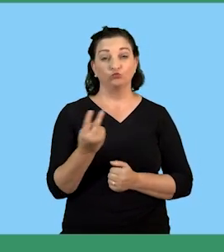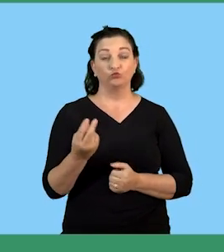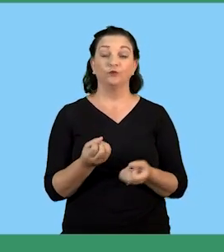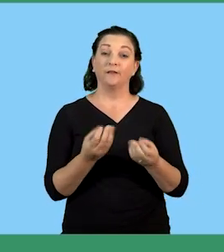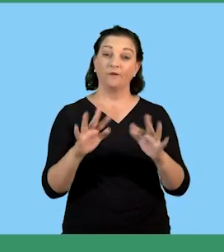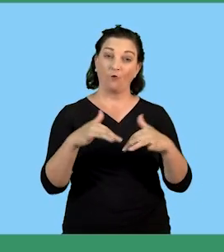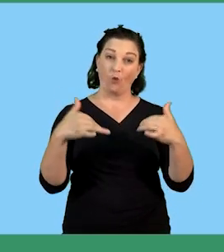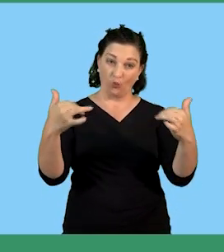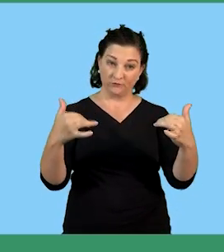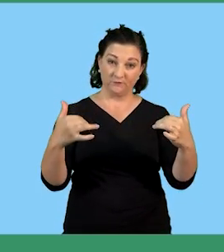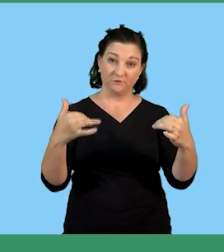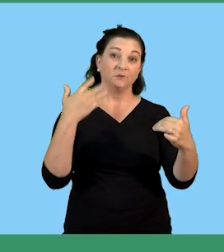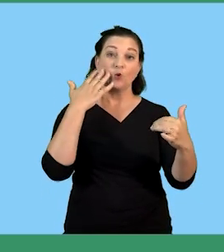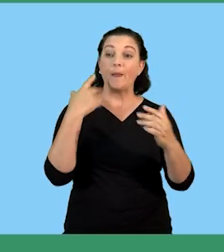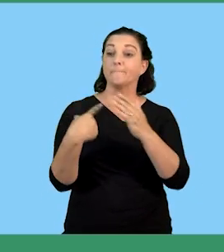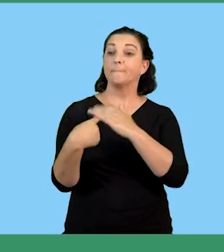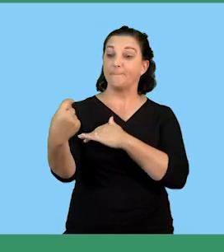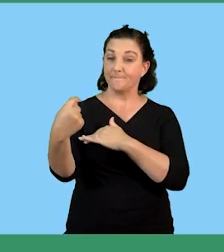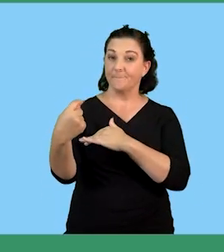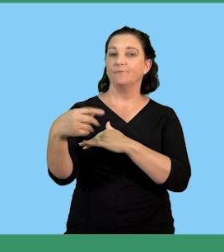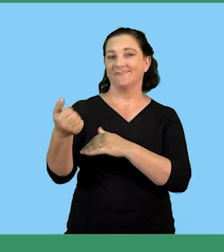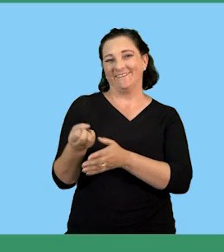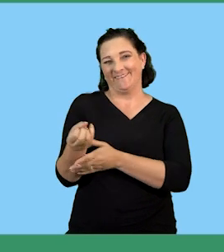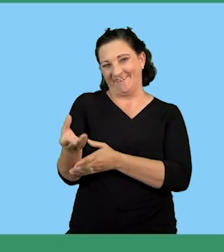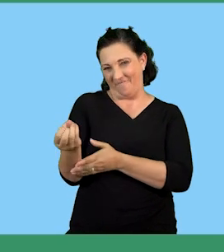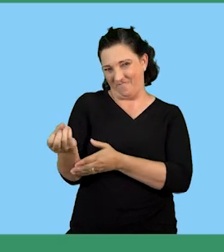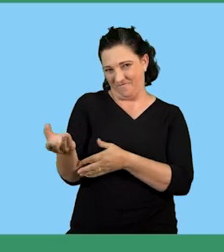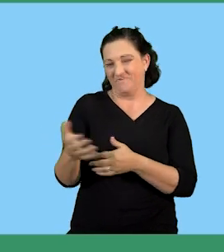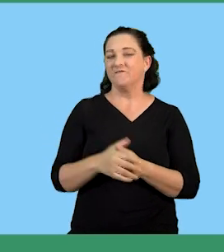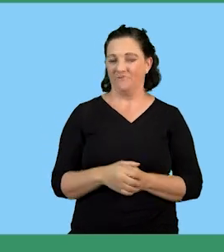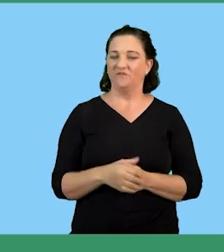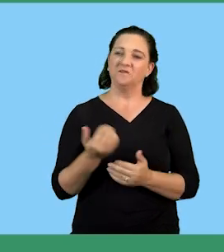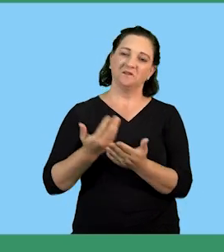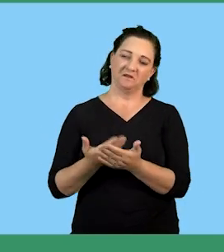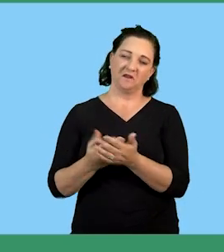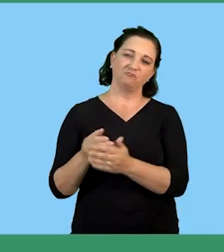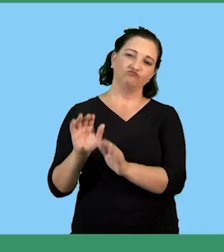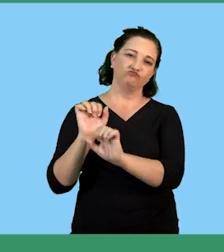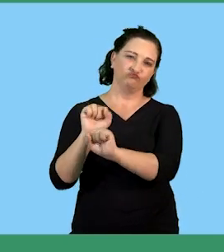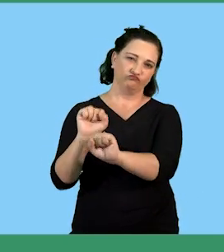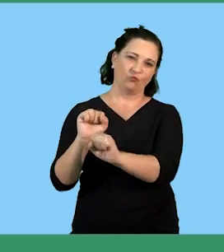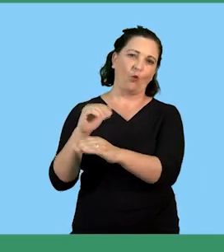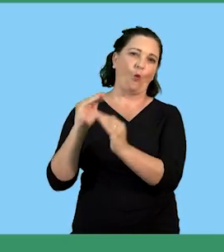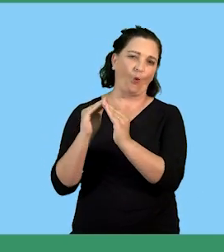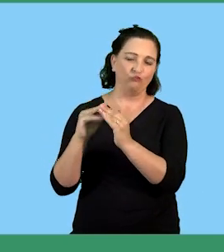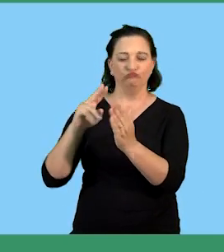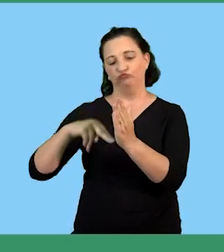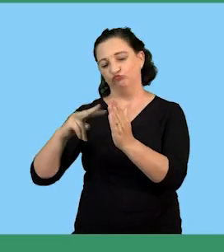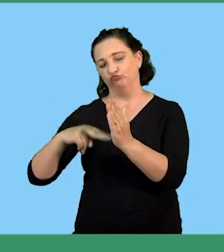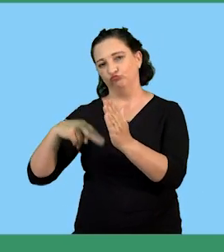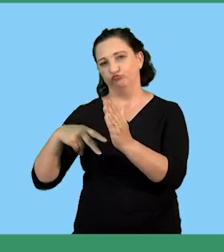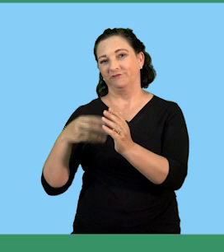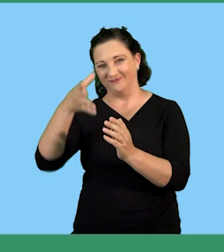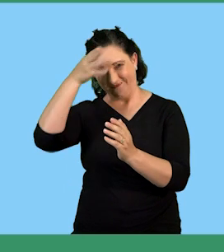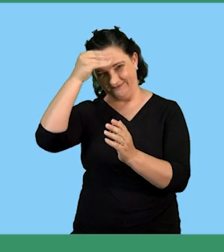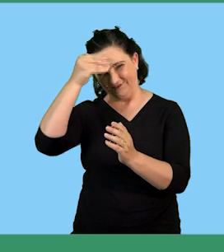is given to the audience when they leave after the presentation to go through it, go through everything. Basically, it gives you